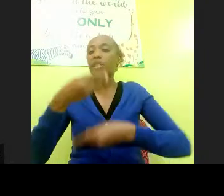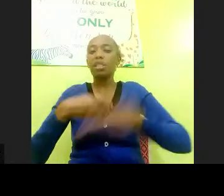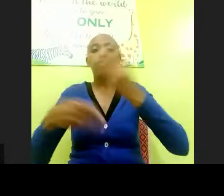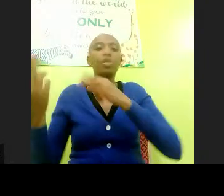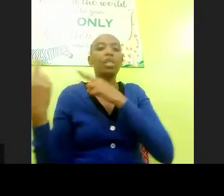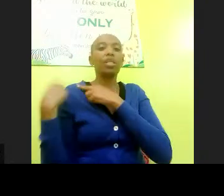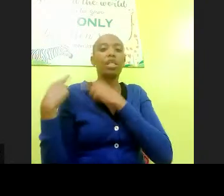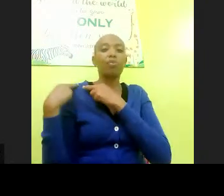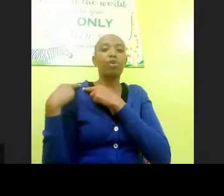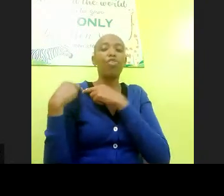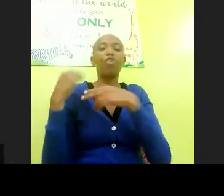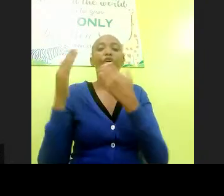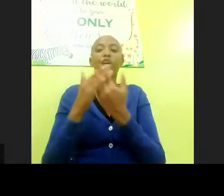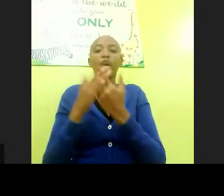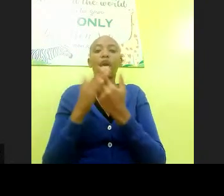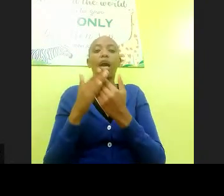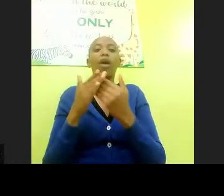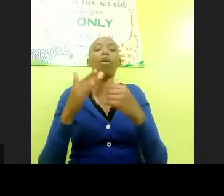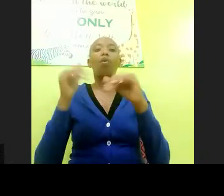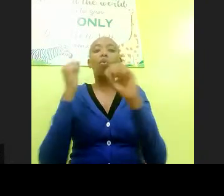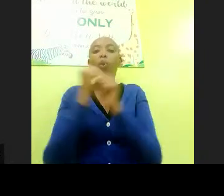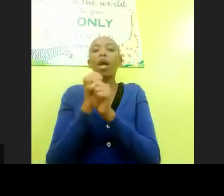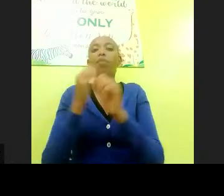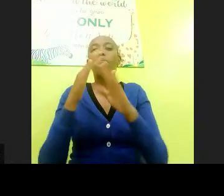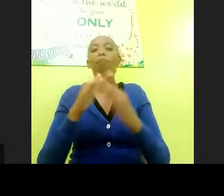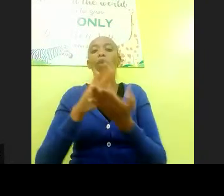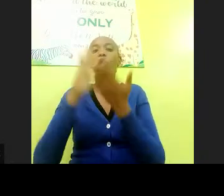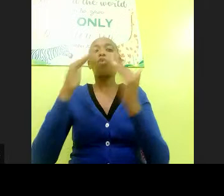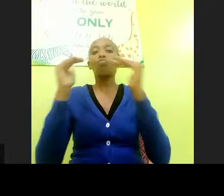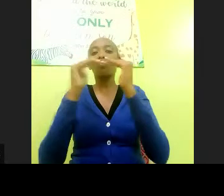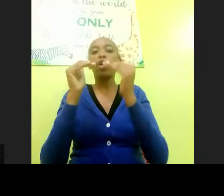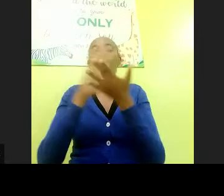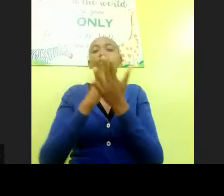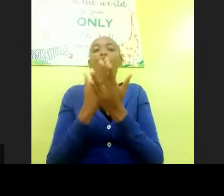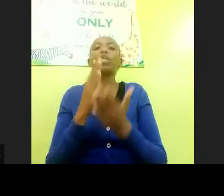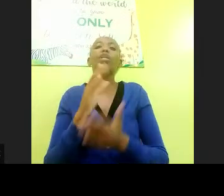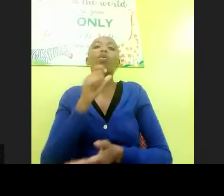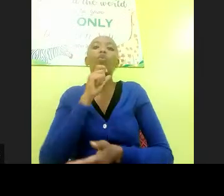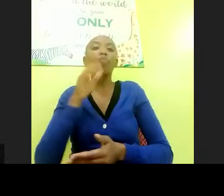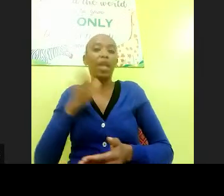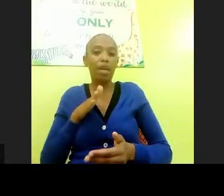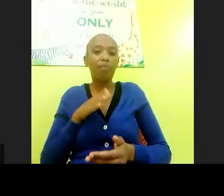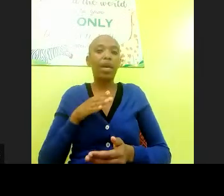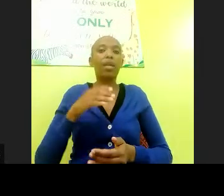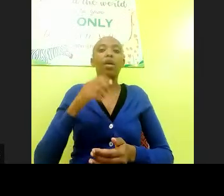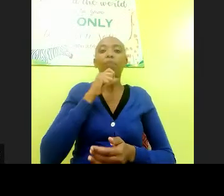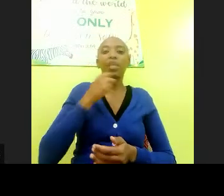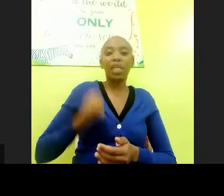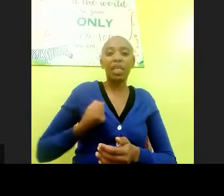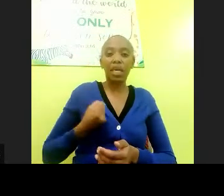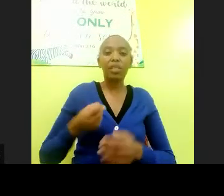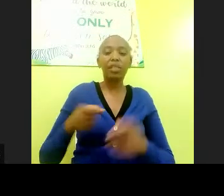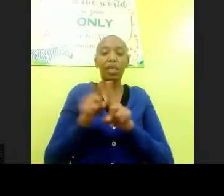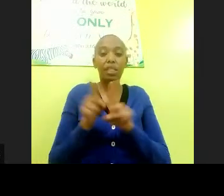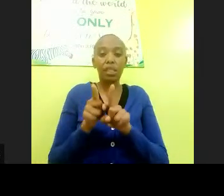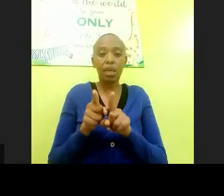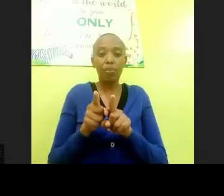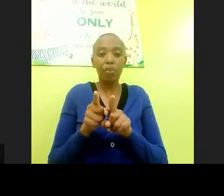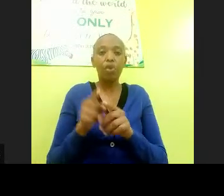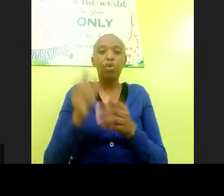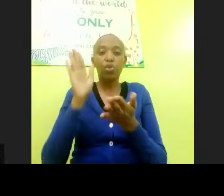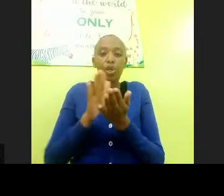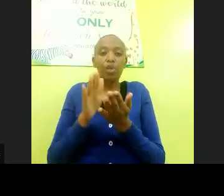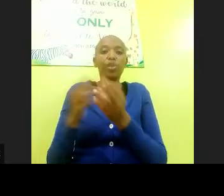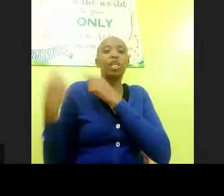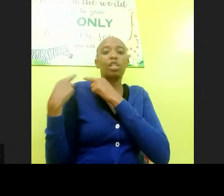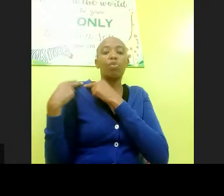care work more equitably between women and men and boys and girls, and shifting responsibilities for unpaid